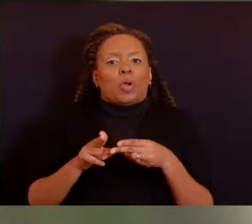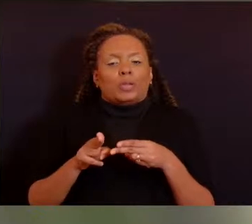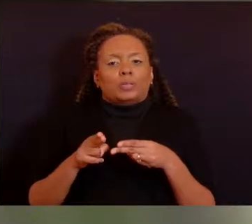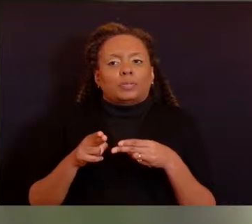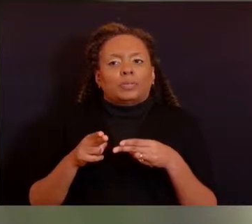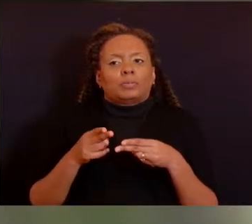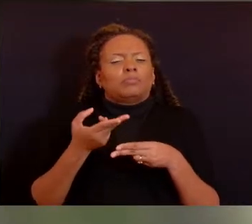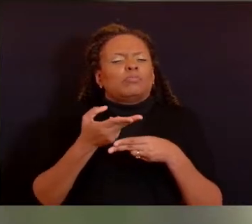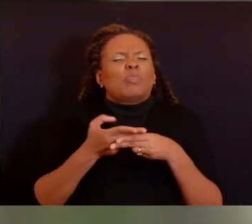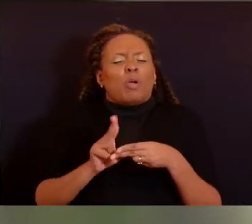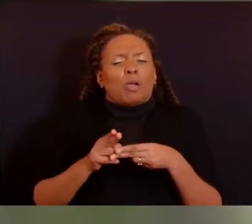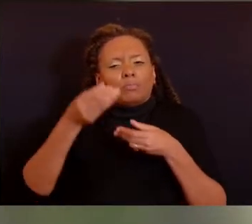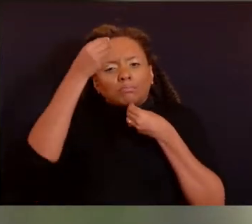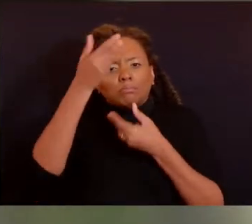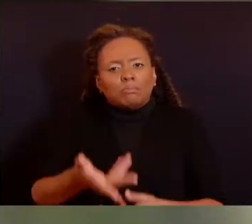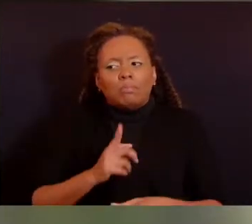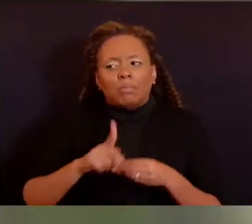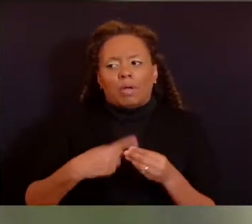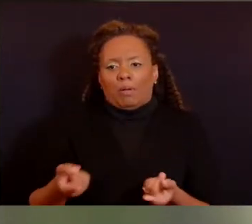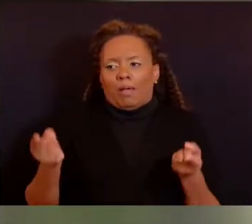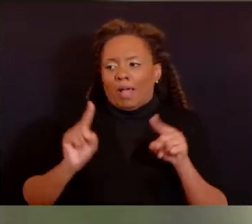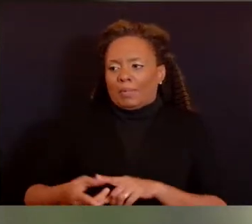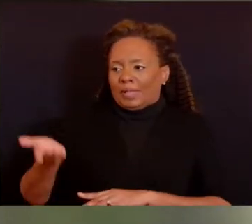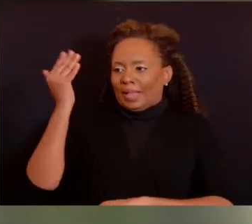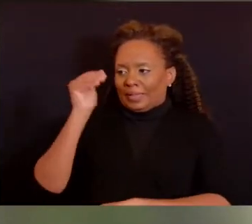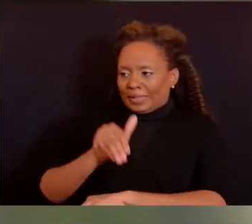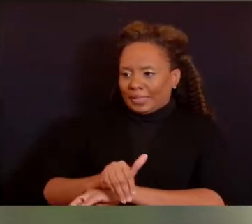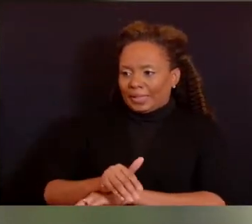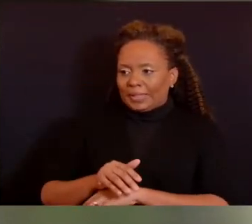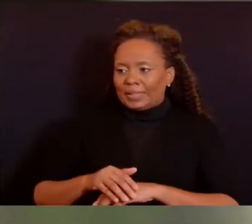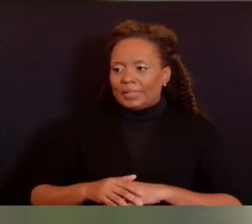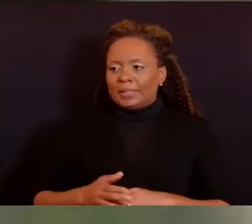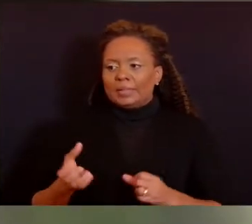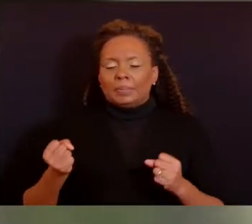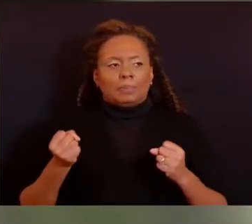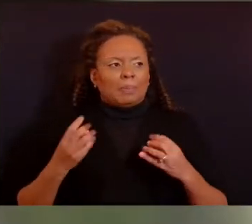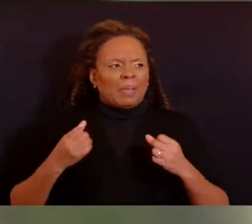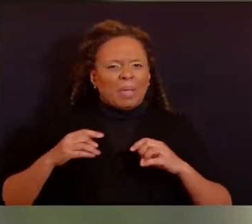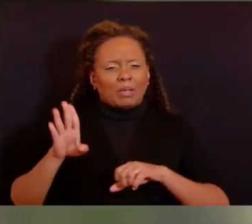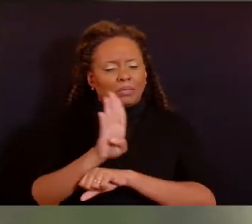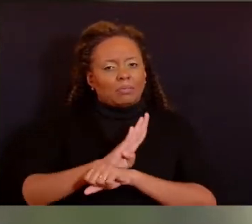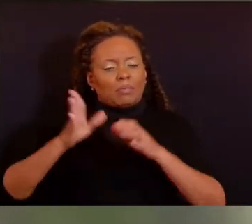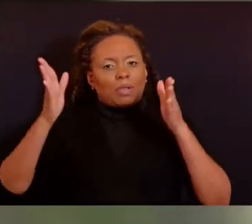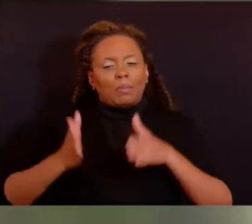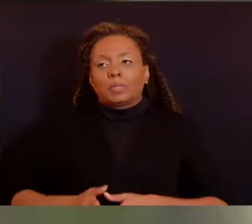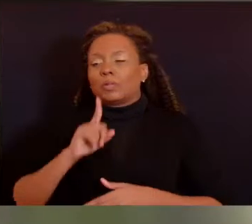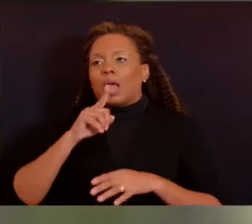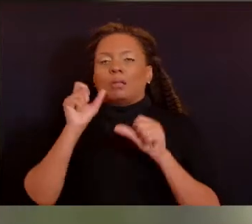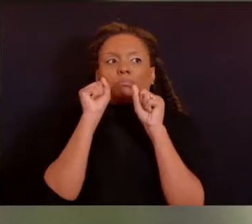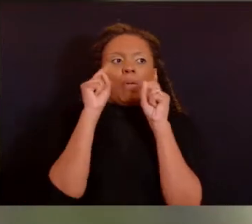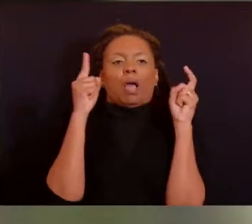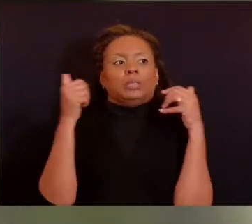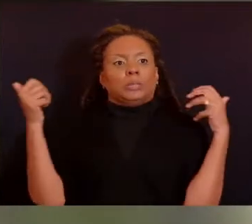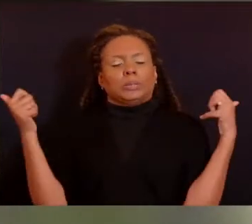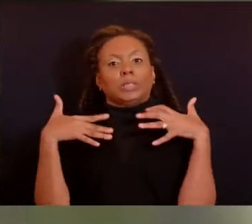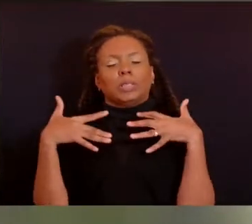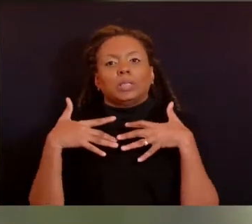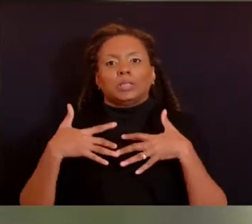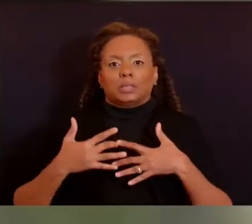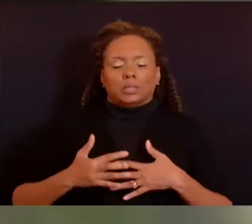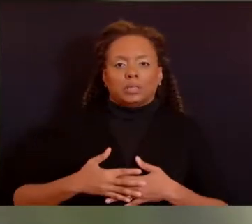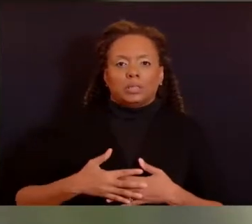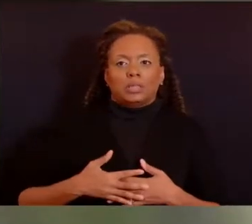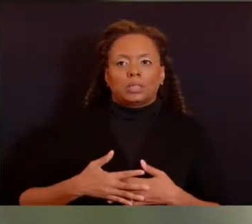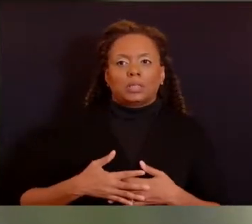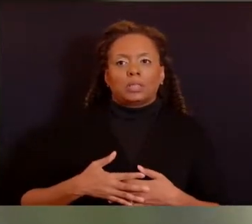transpired during the night, which I know would have alarmed a lot of Barbadians. As of yesterday evening, the Met